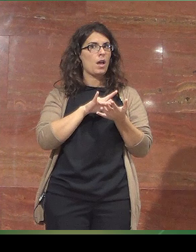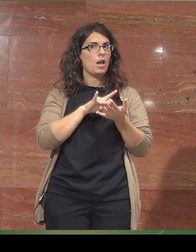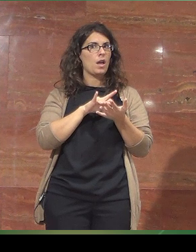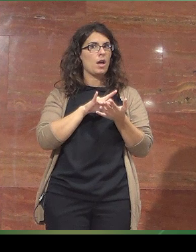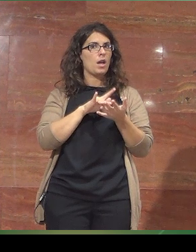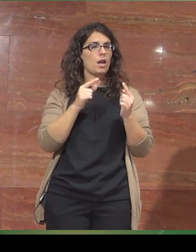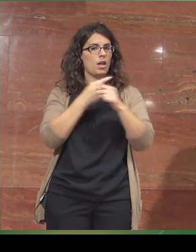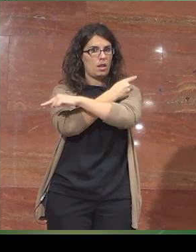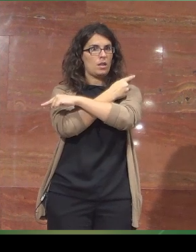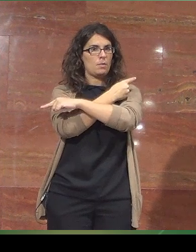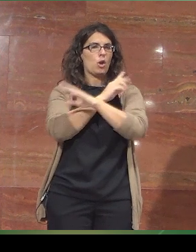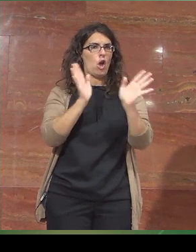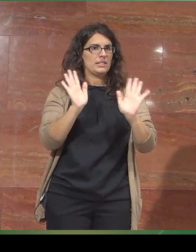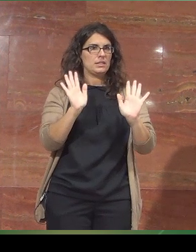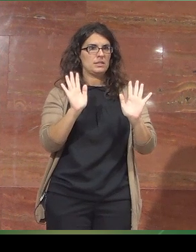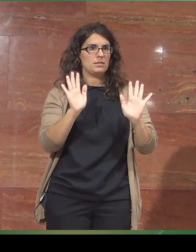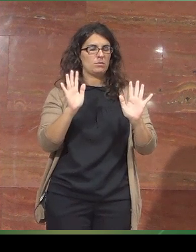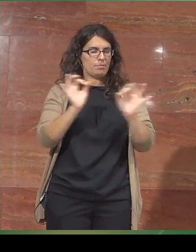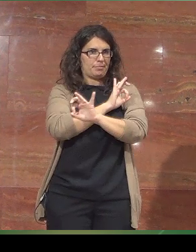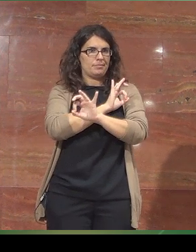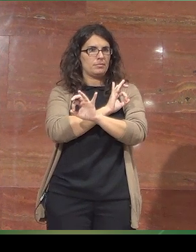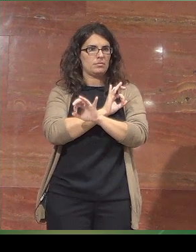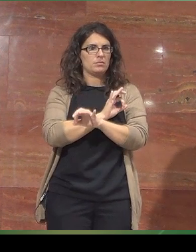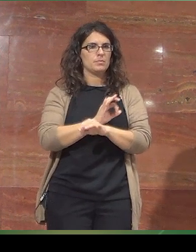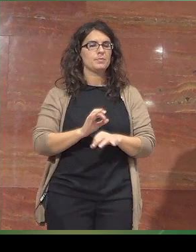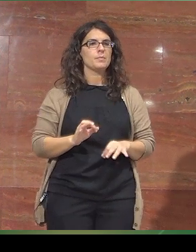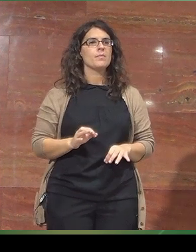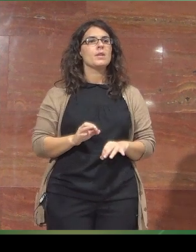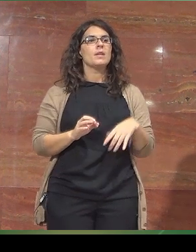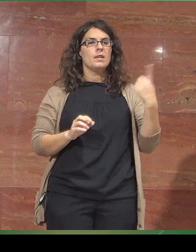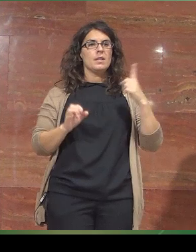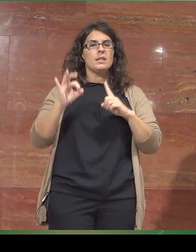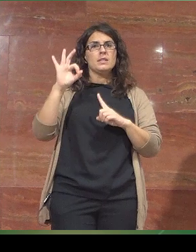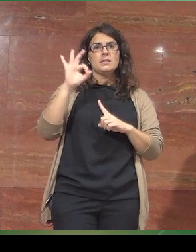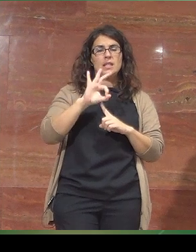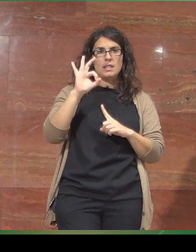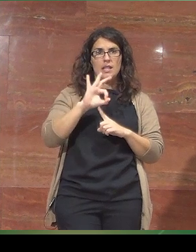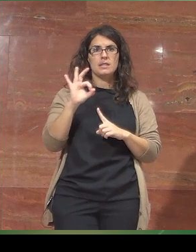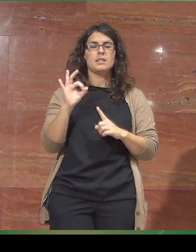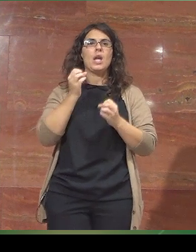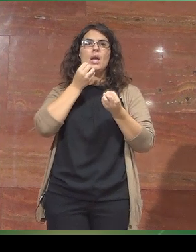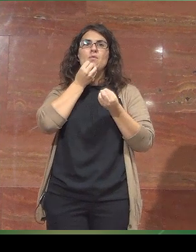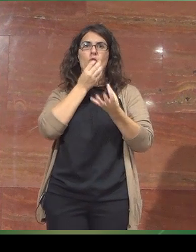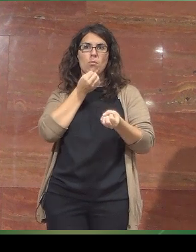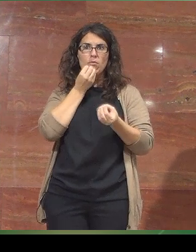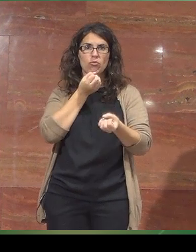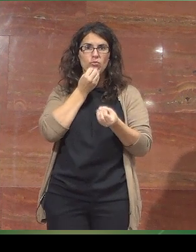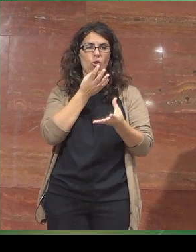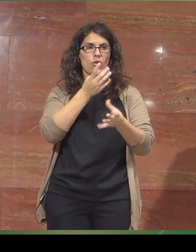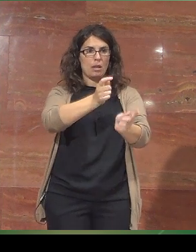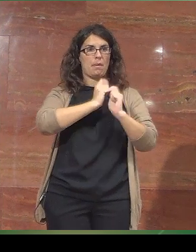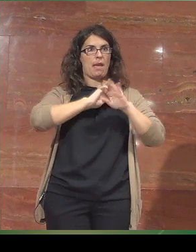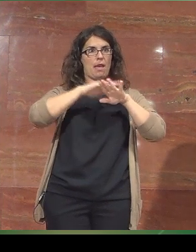think. And signs and information that makes you think start to,